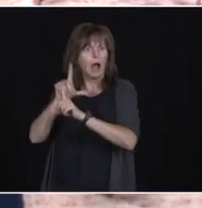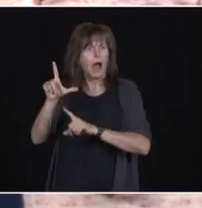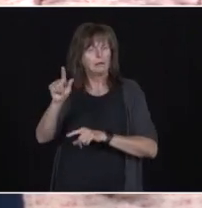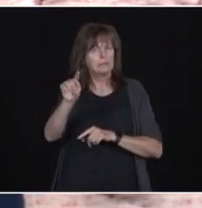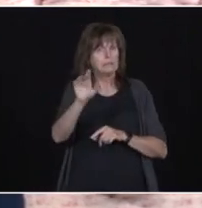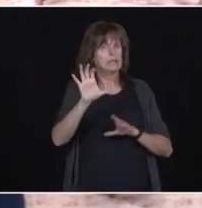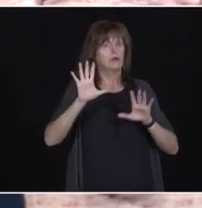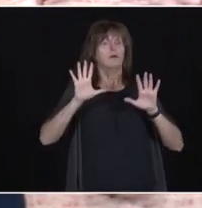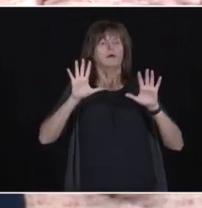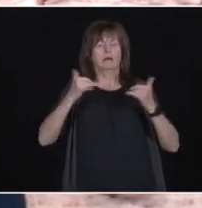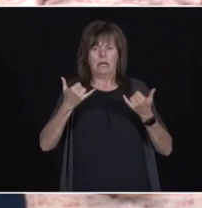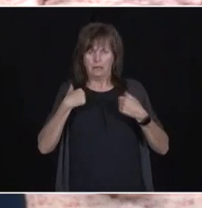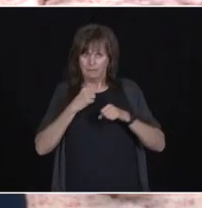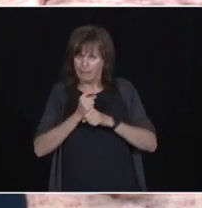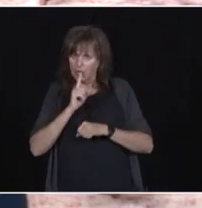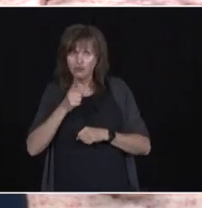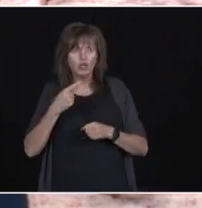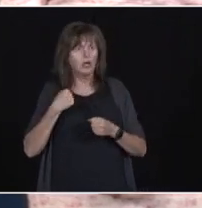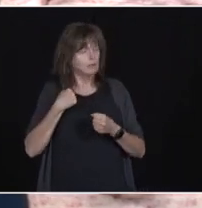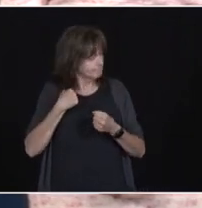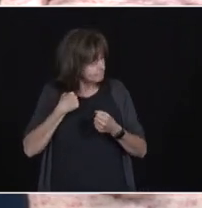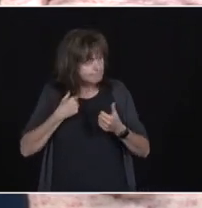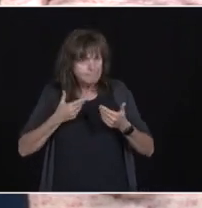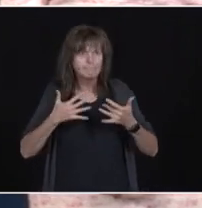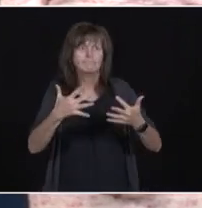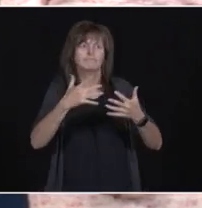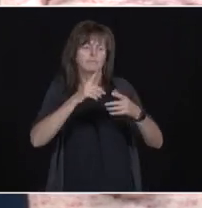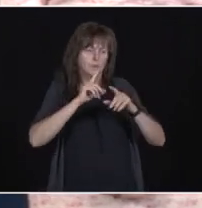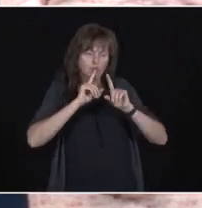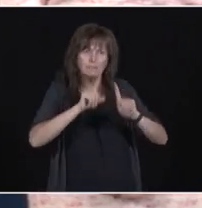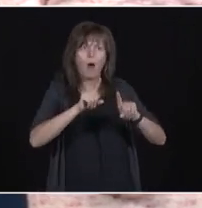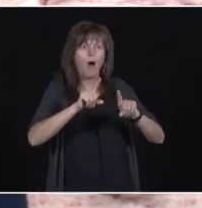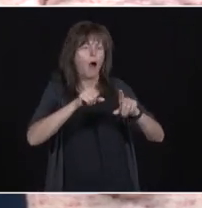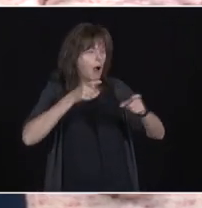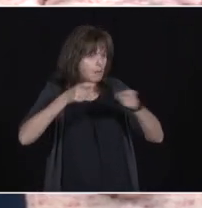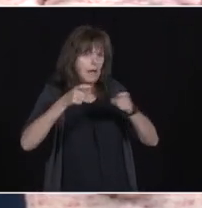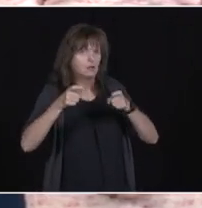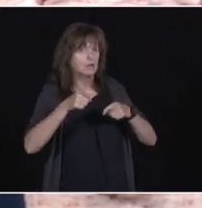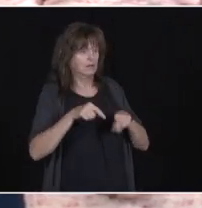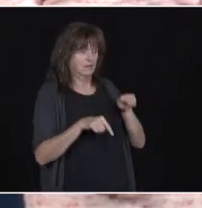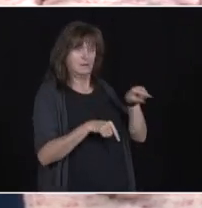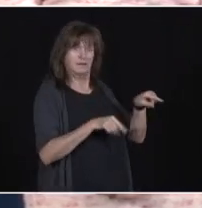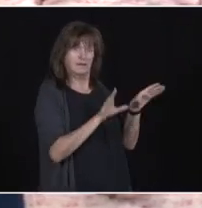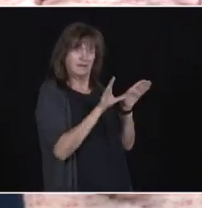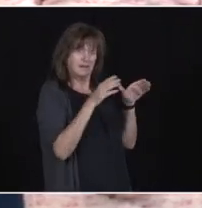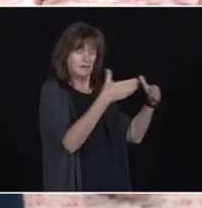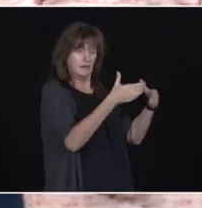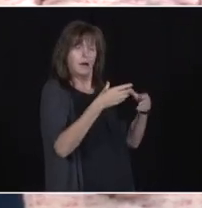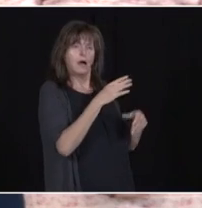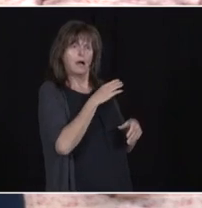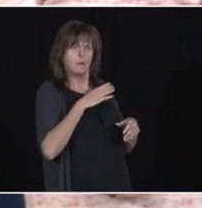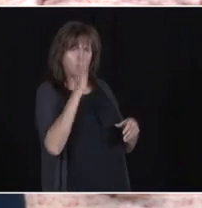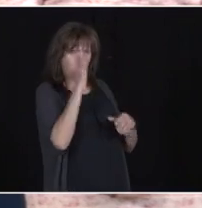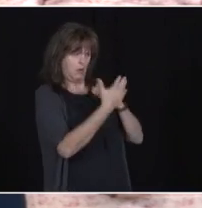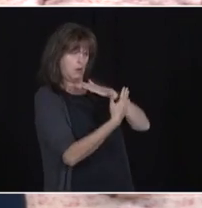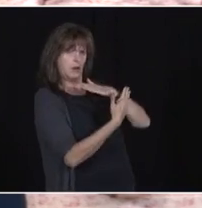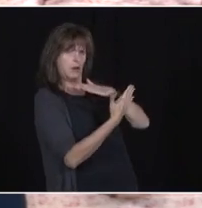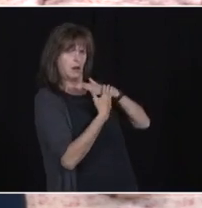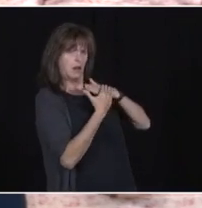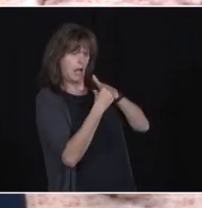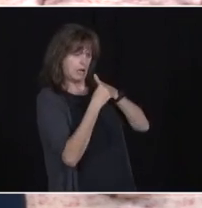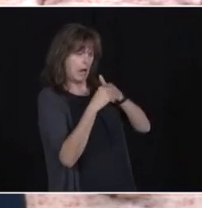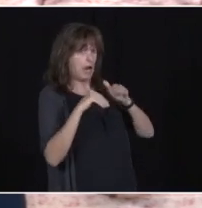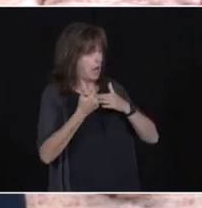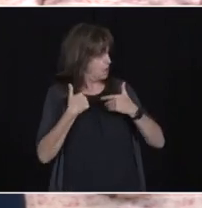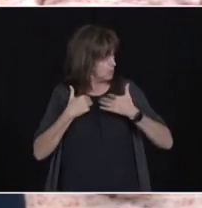to make sure that the commission provides as much guidance as possible to us We want to be open-minded and transparent